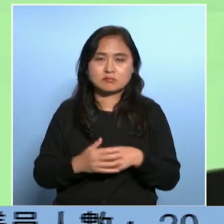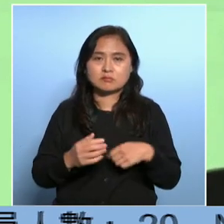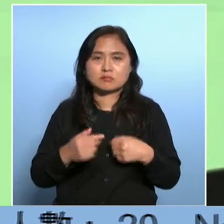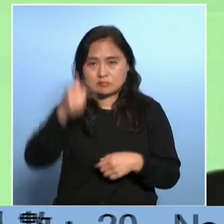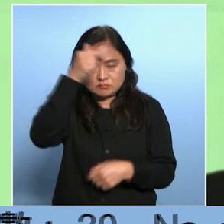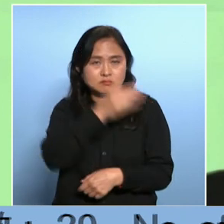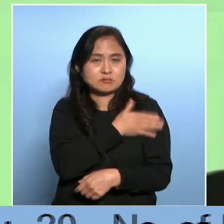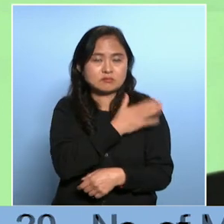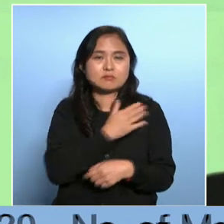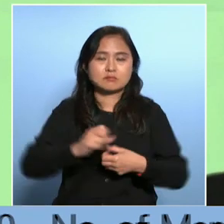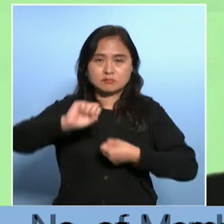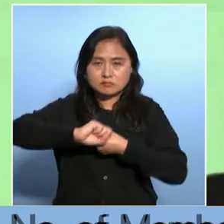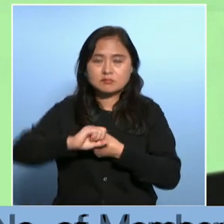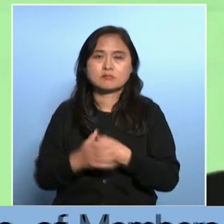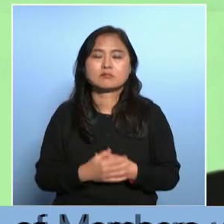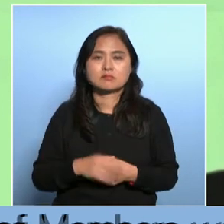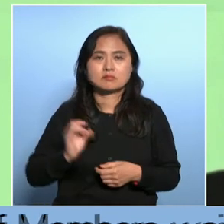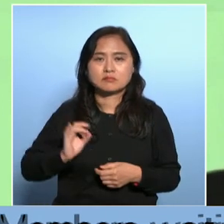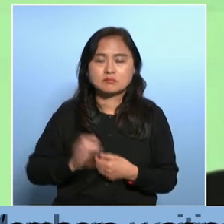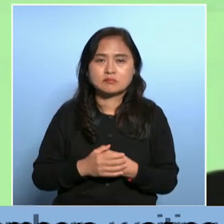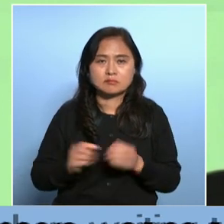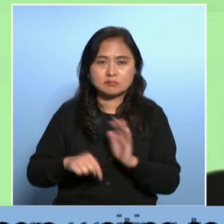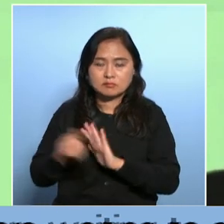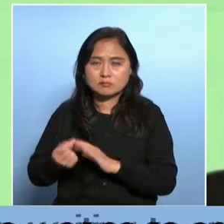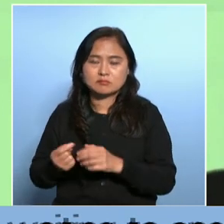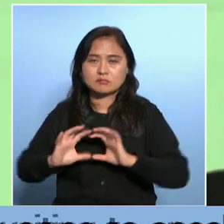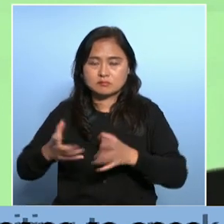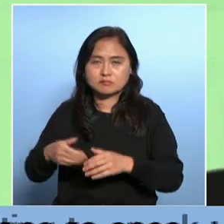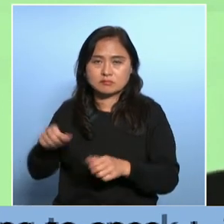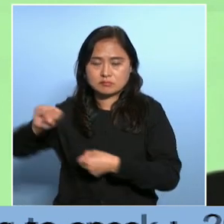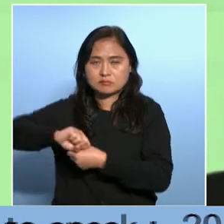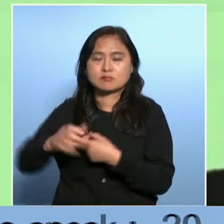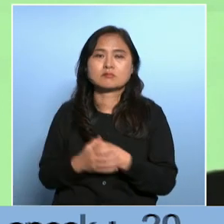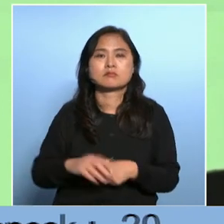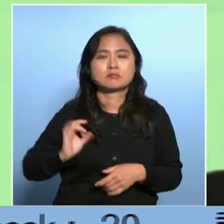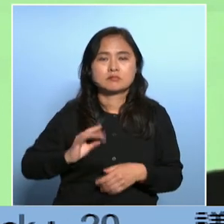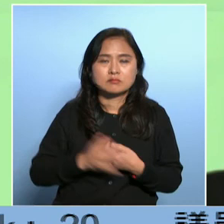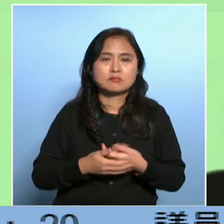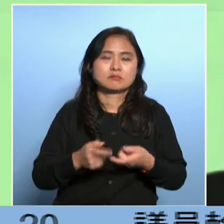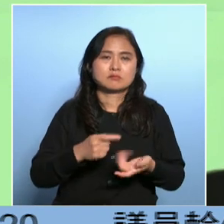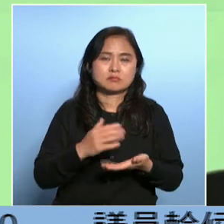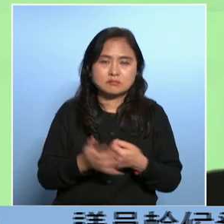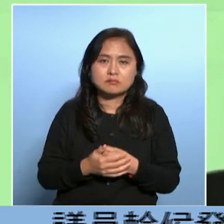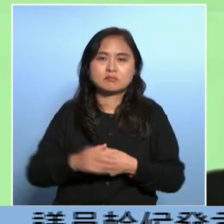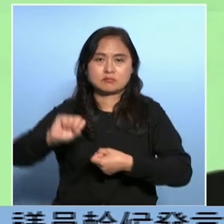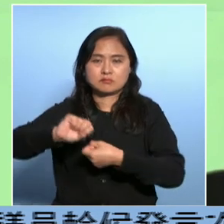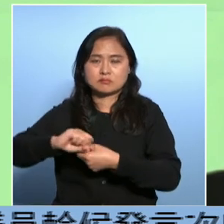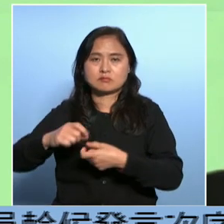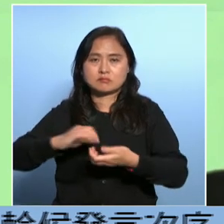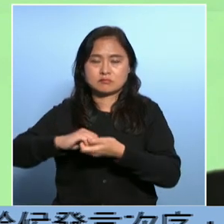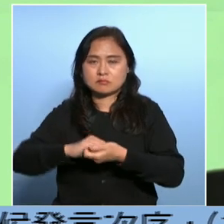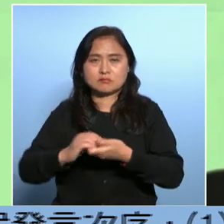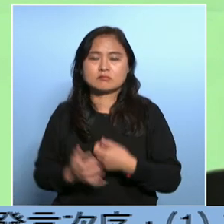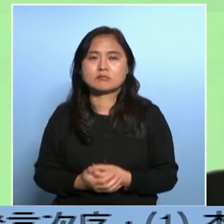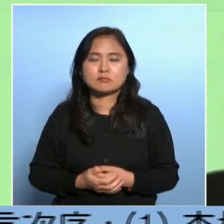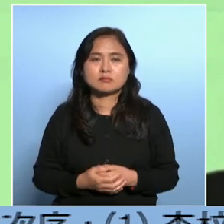cut the transmission chain as soon as possible. And the government should cooperate with the private sector so